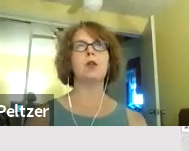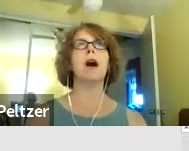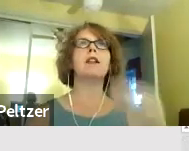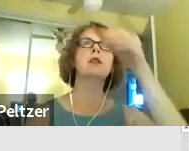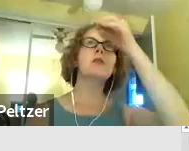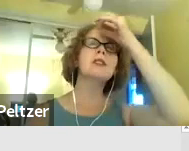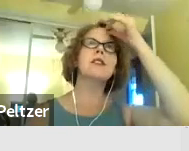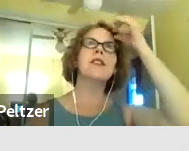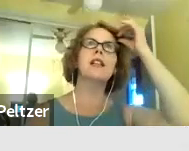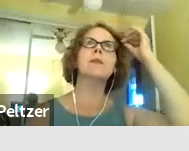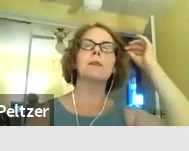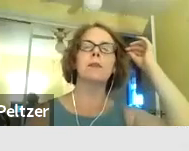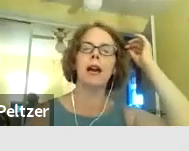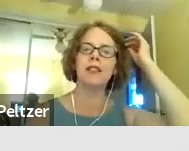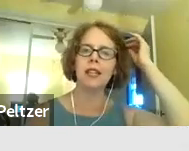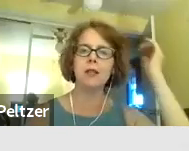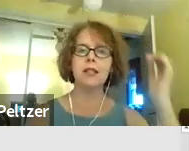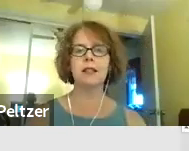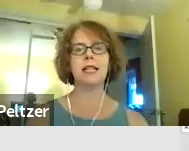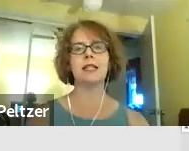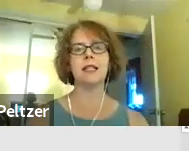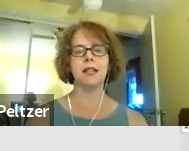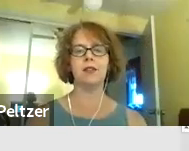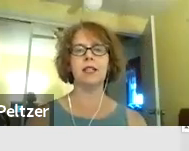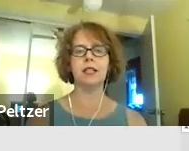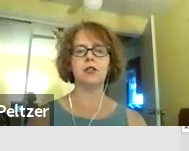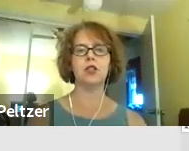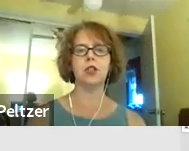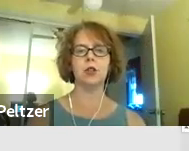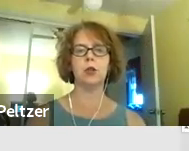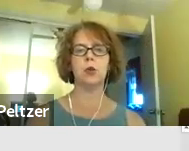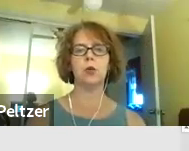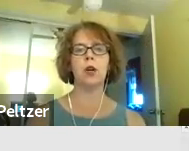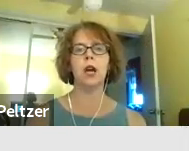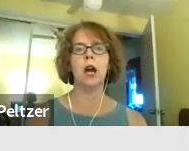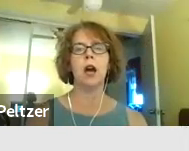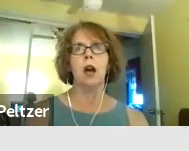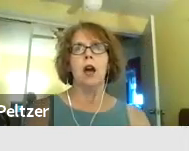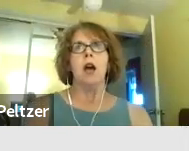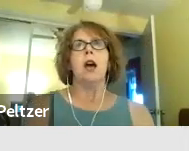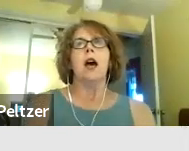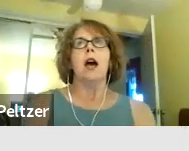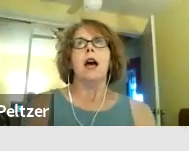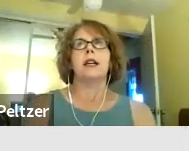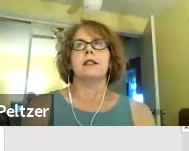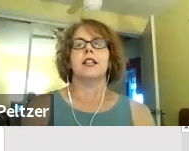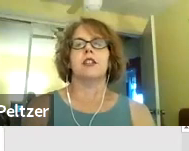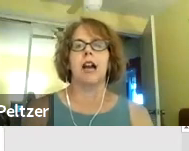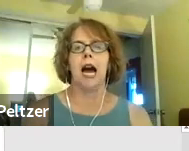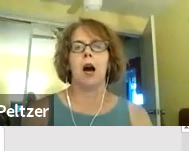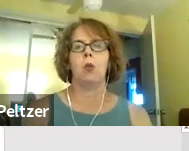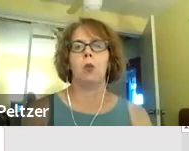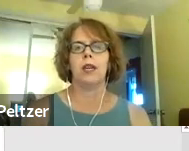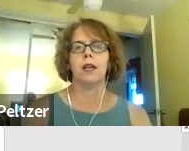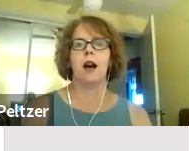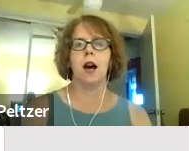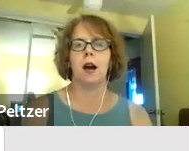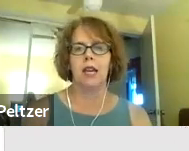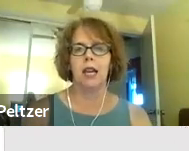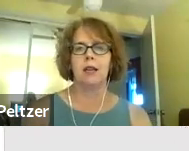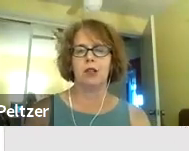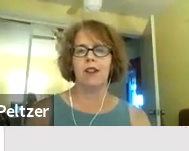So the model was developed, I think it was in the 1970s, to consider how